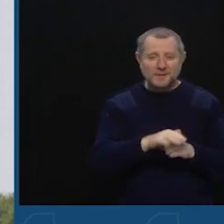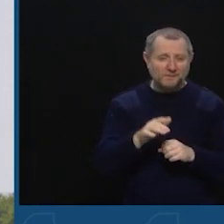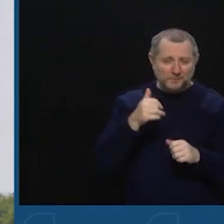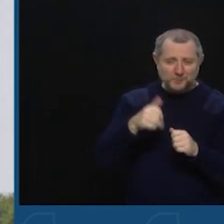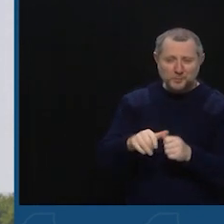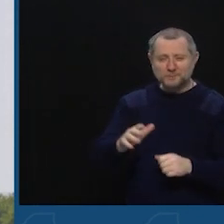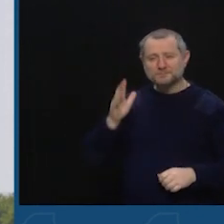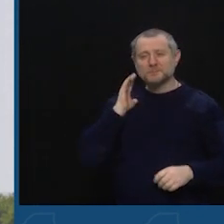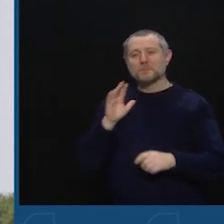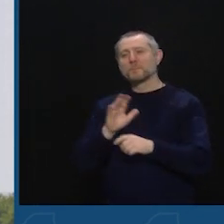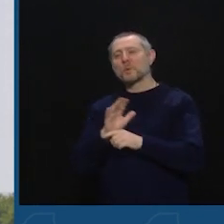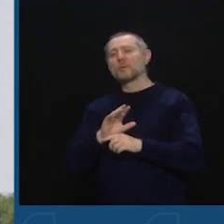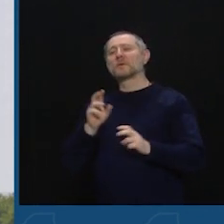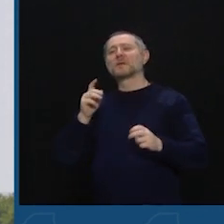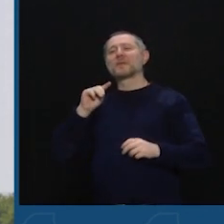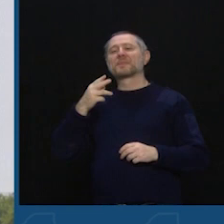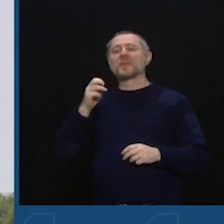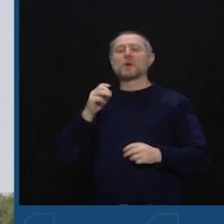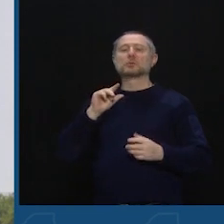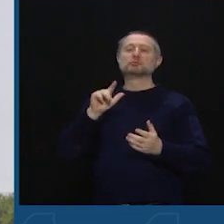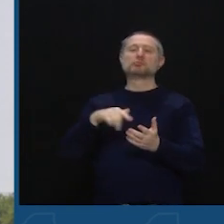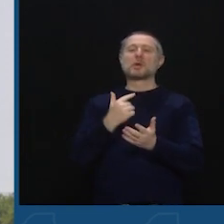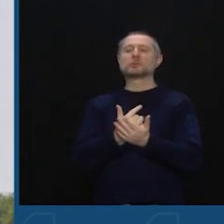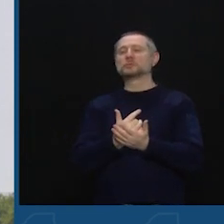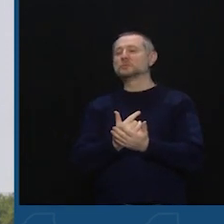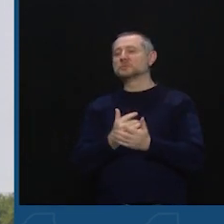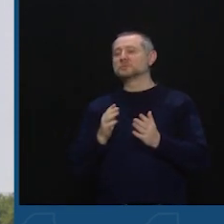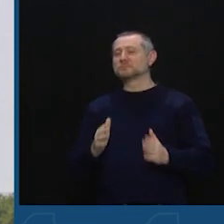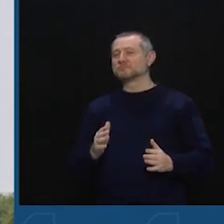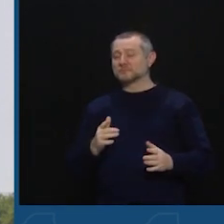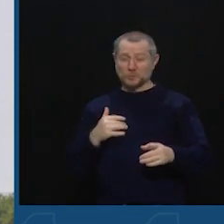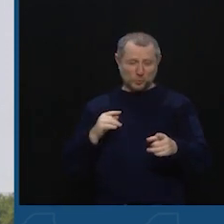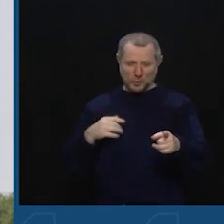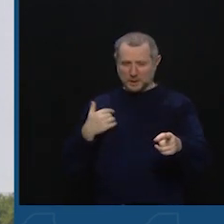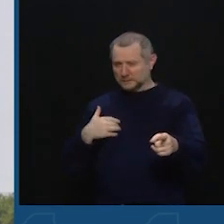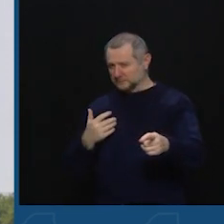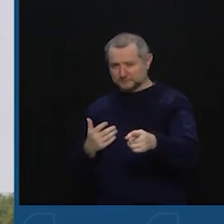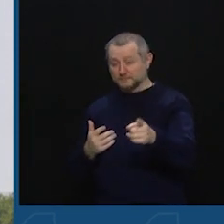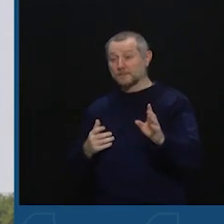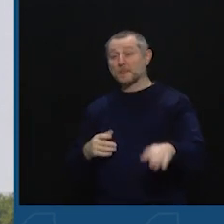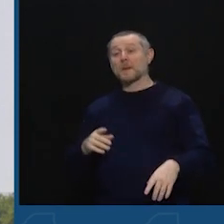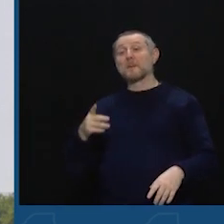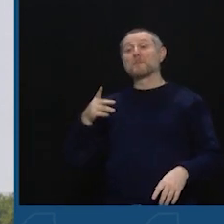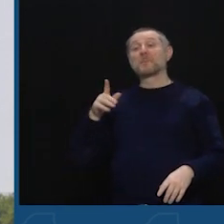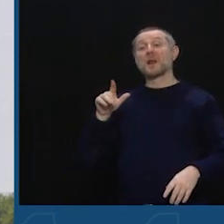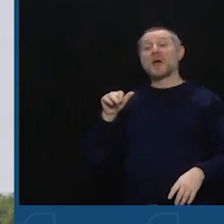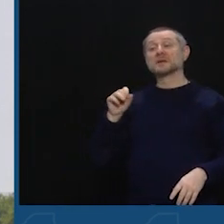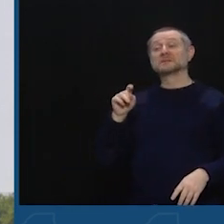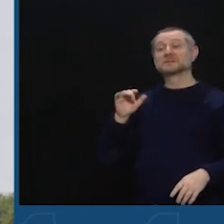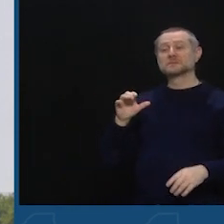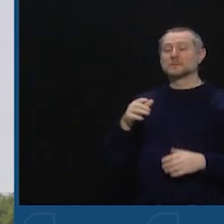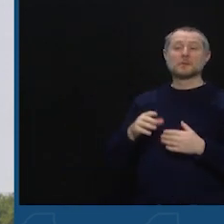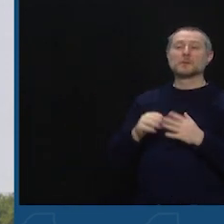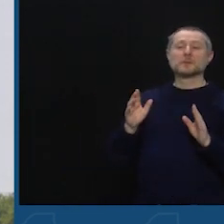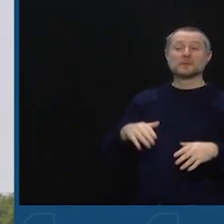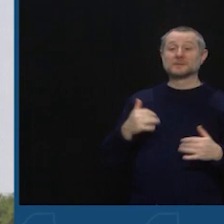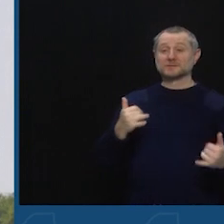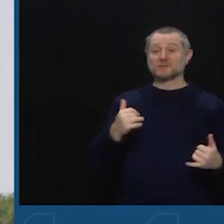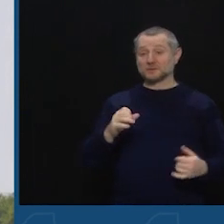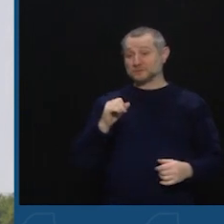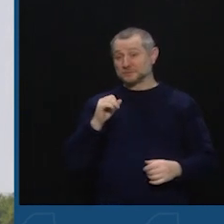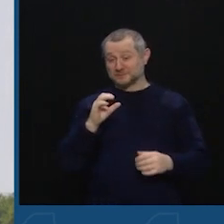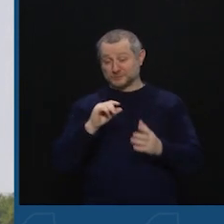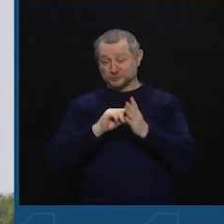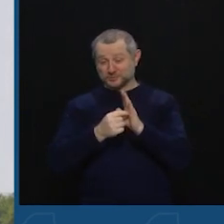are you? You all look too young. Everybody see The Graduate? Remember he said plastics? Okay, plastics. Okay, semiconductor, technology